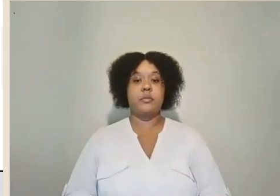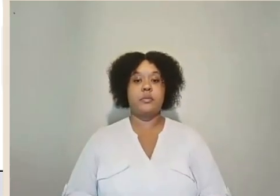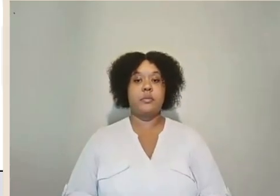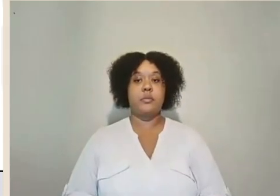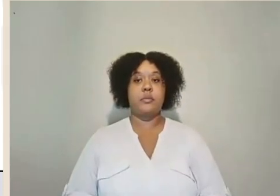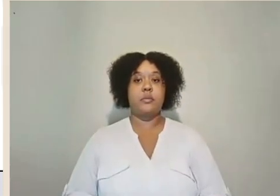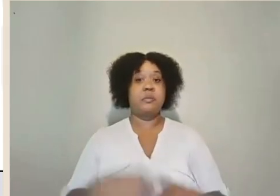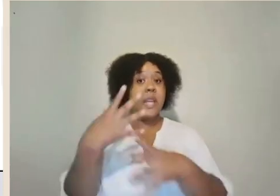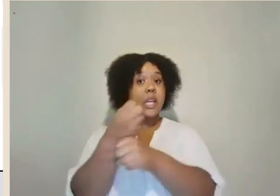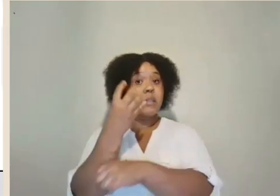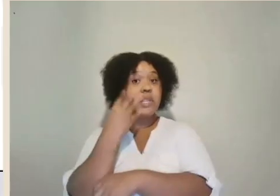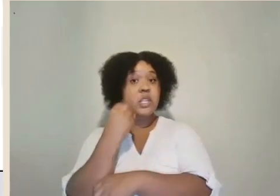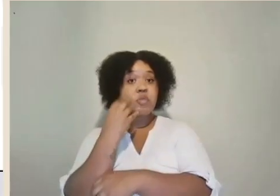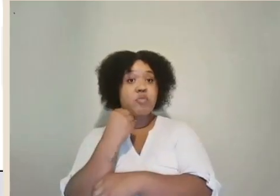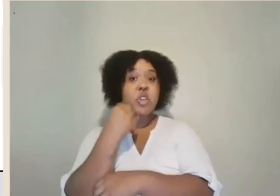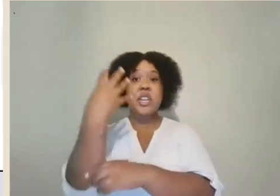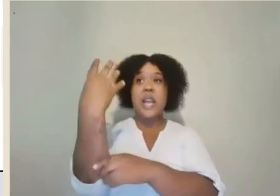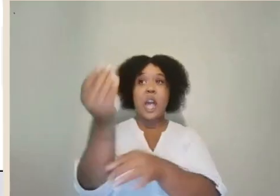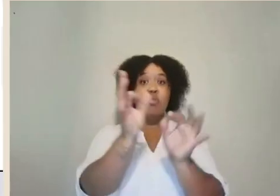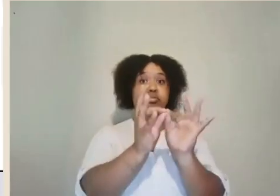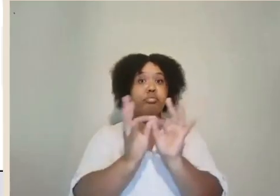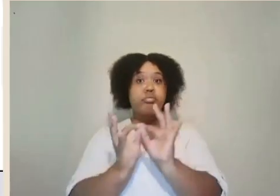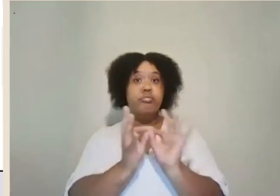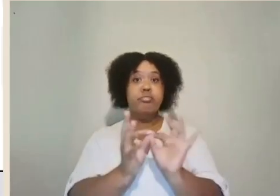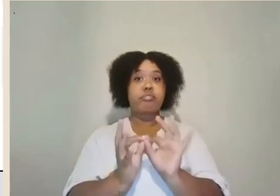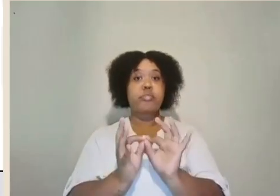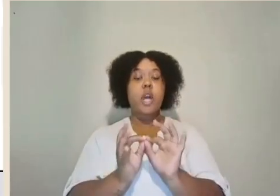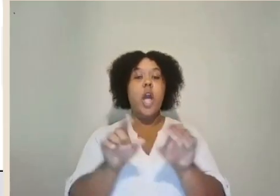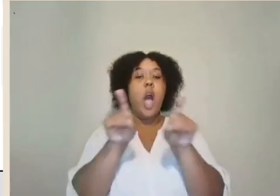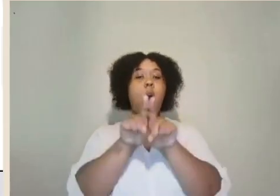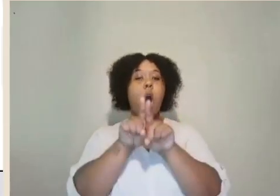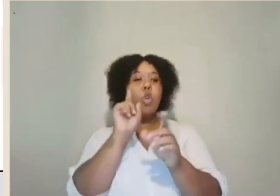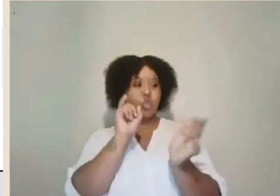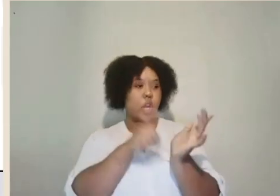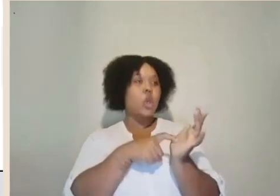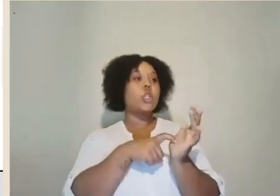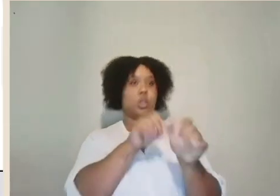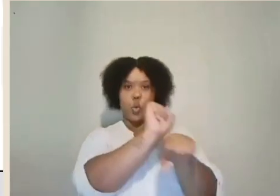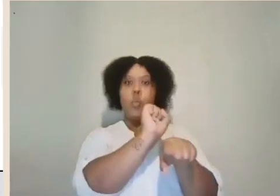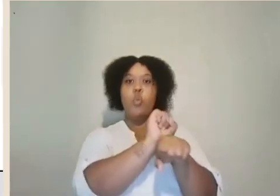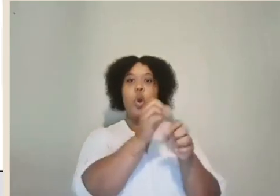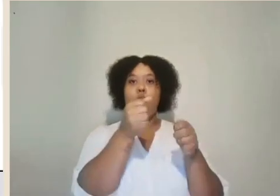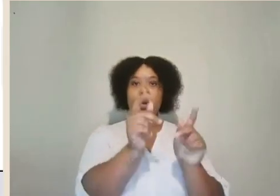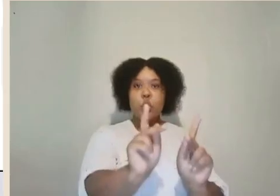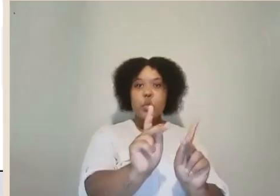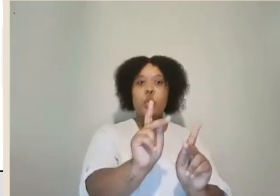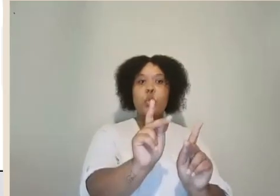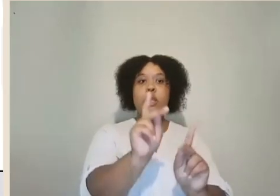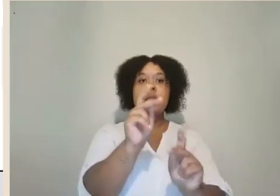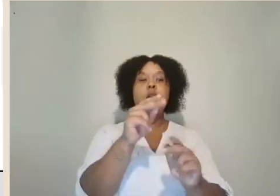Gain some experience in the fields. Also see in the chat here, employment opportunities, continue building their